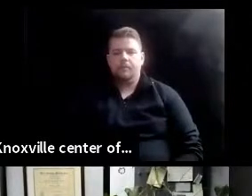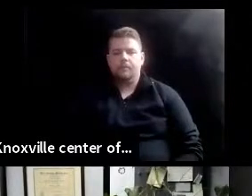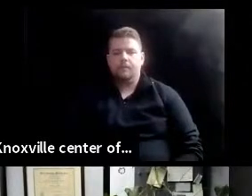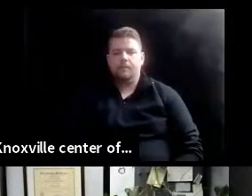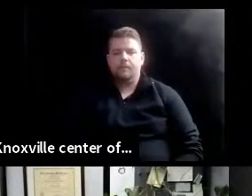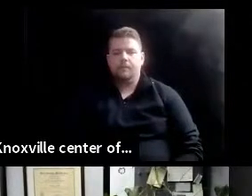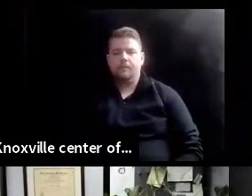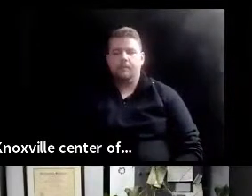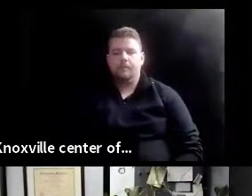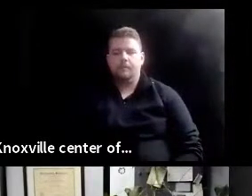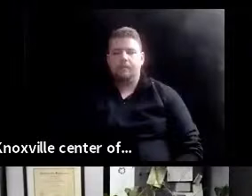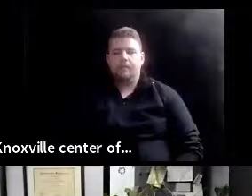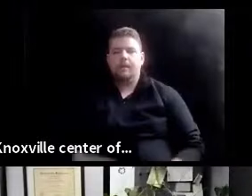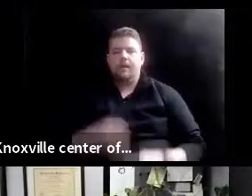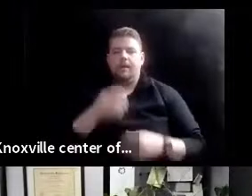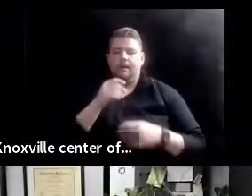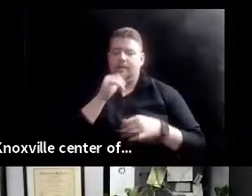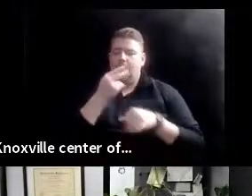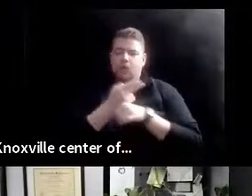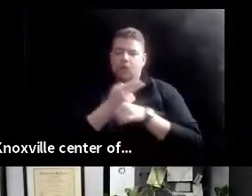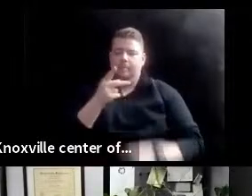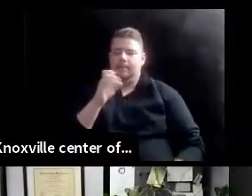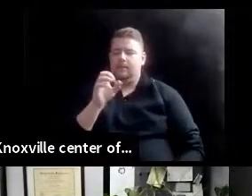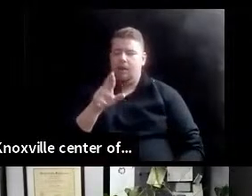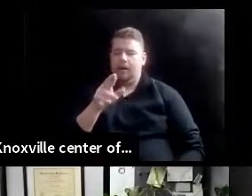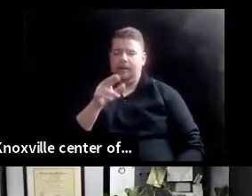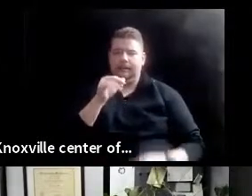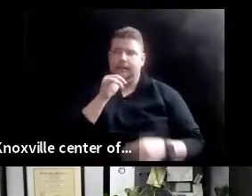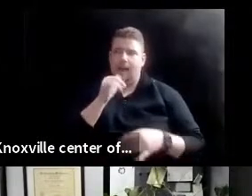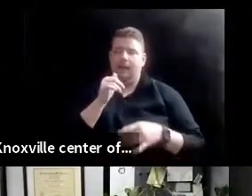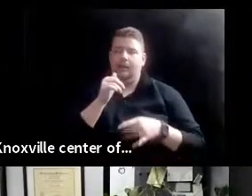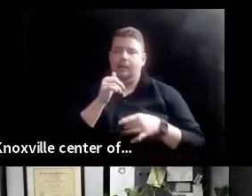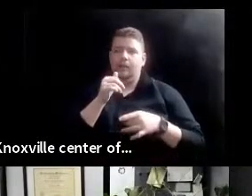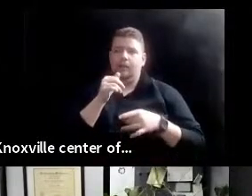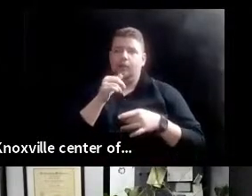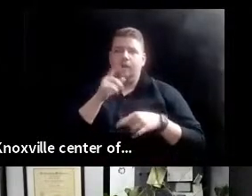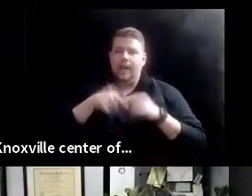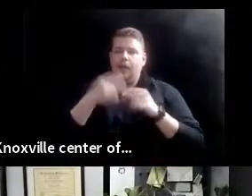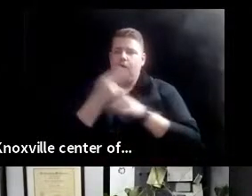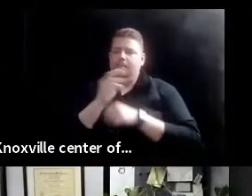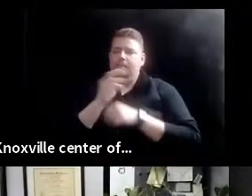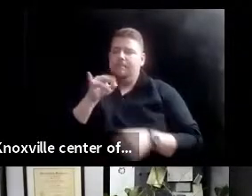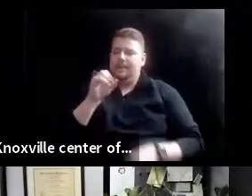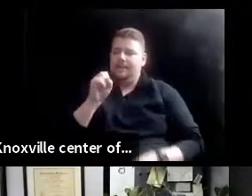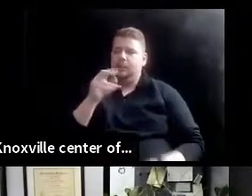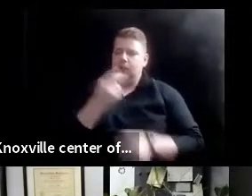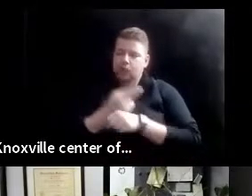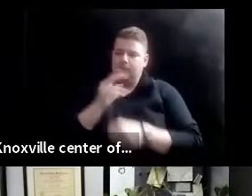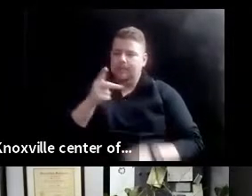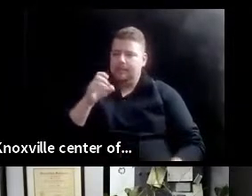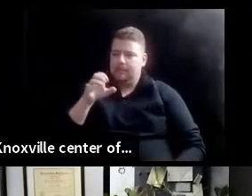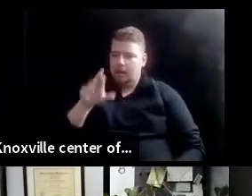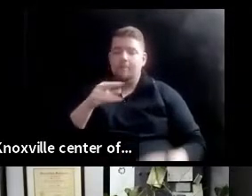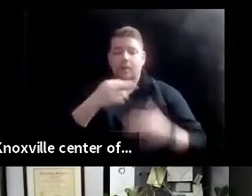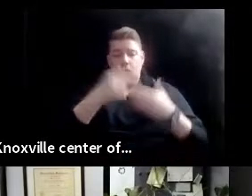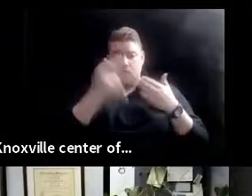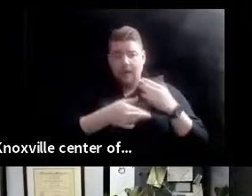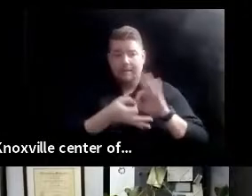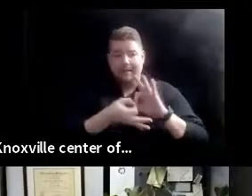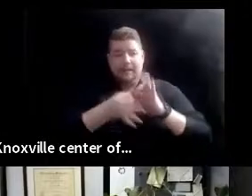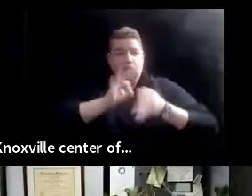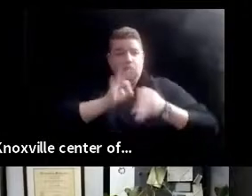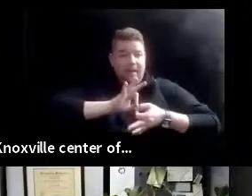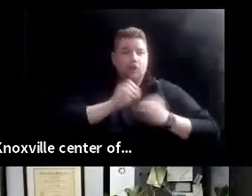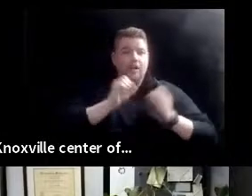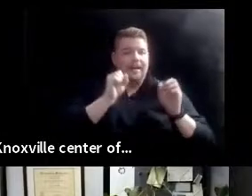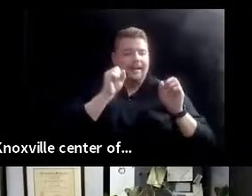I think misuse PCR is not quite. I don't think you can misuse PCR. The result, the interpretation of it.